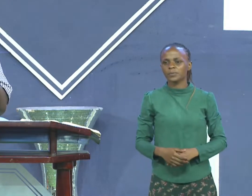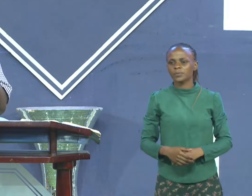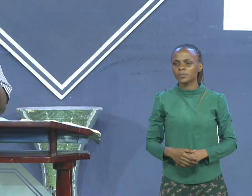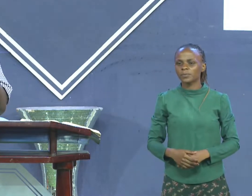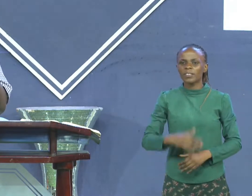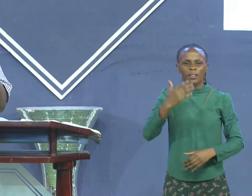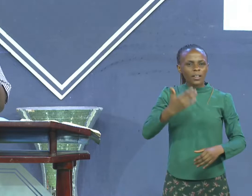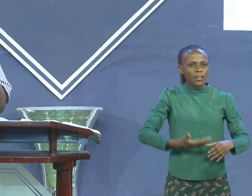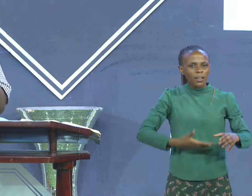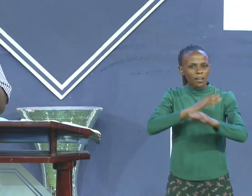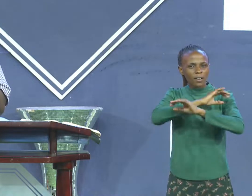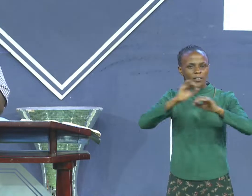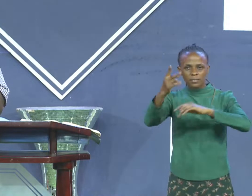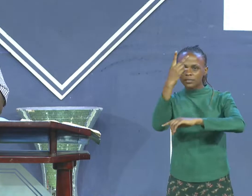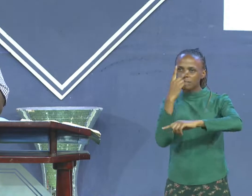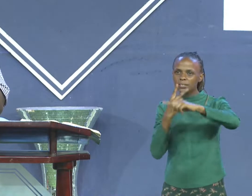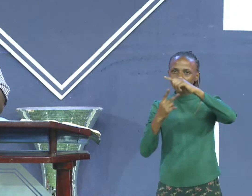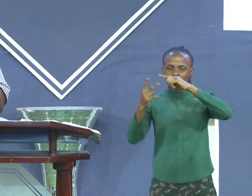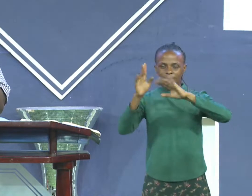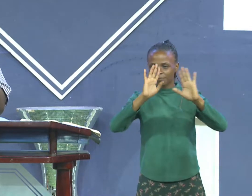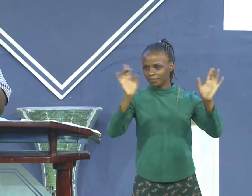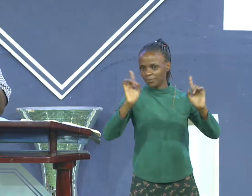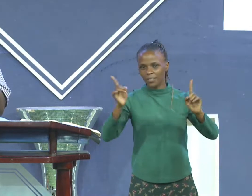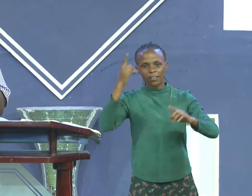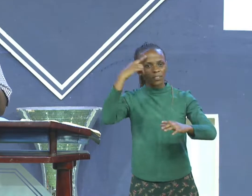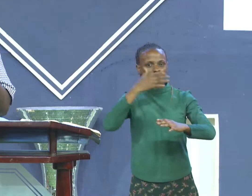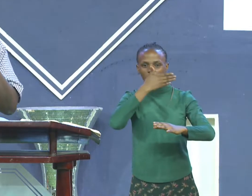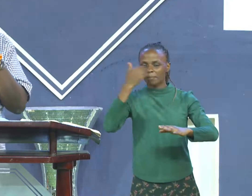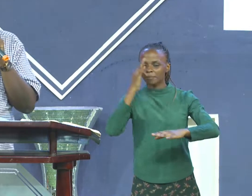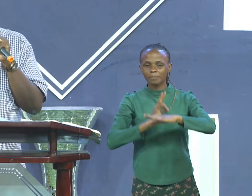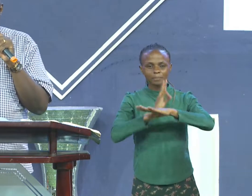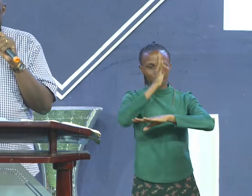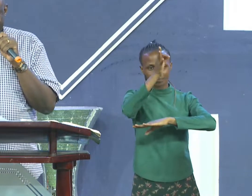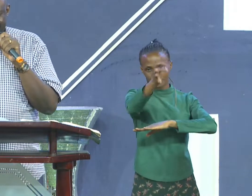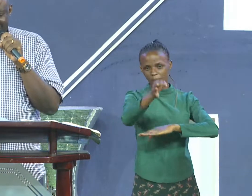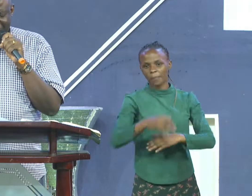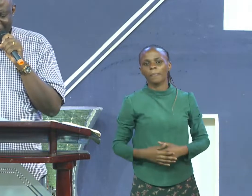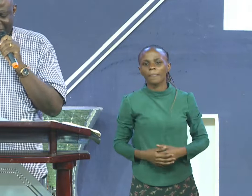They had no vision for a better future.